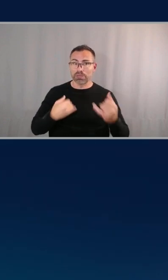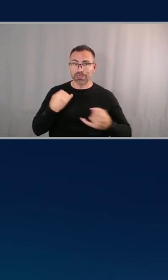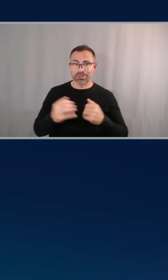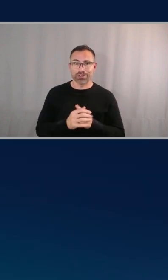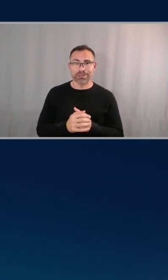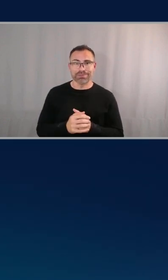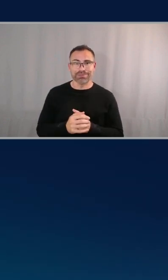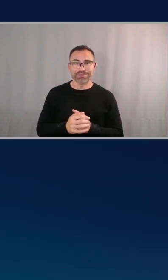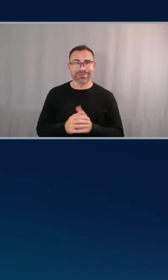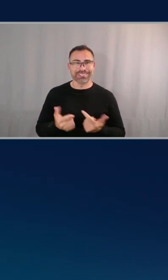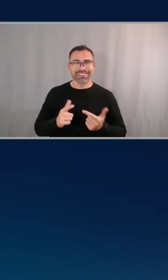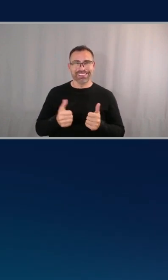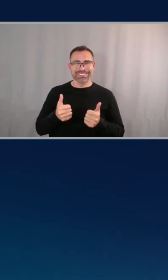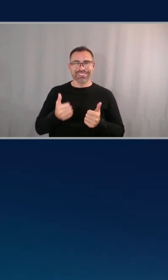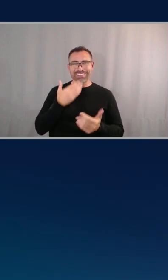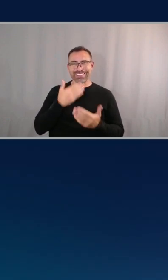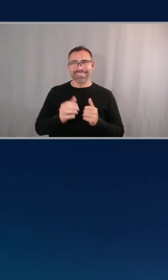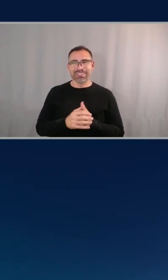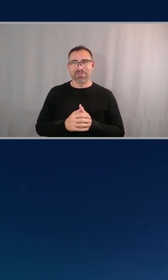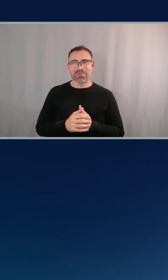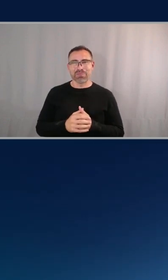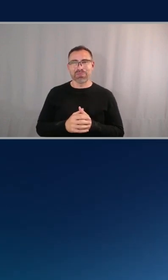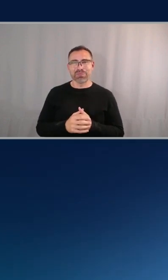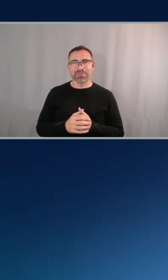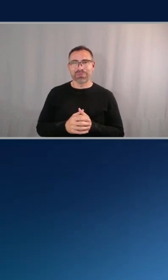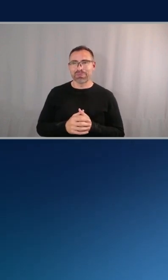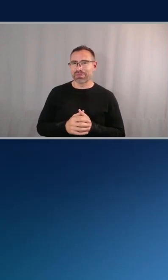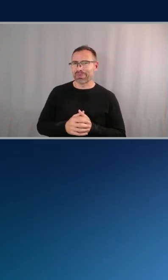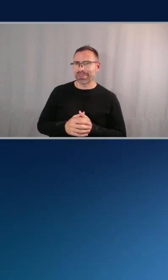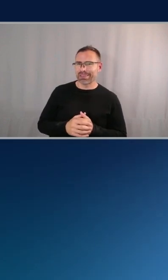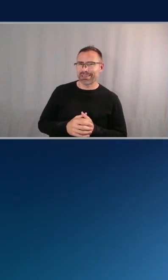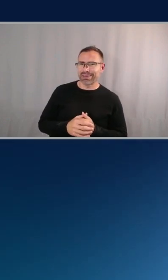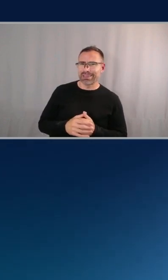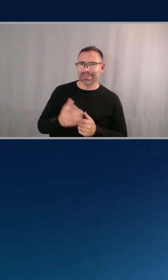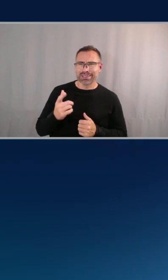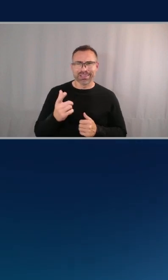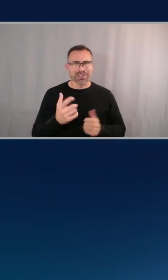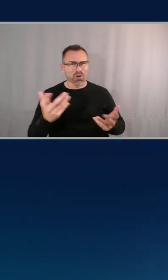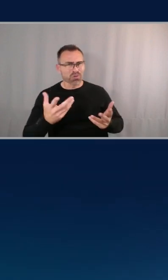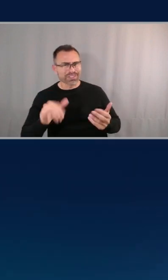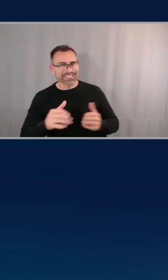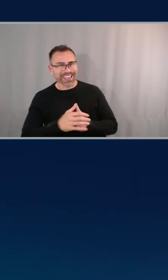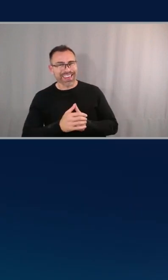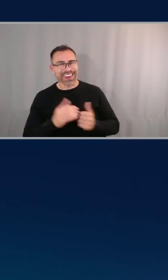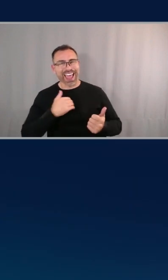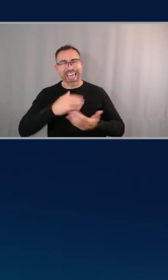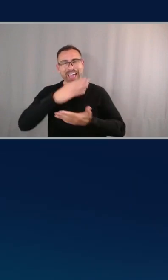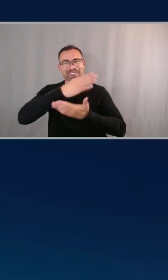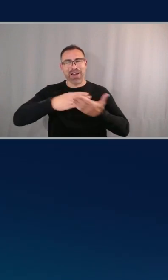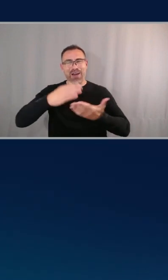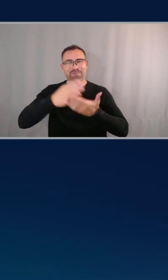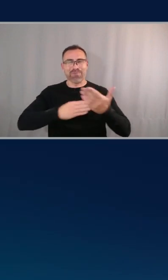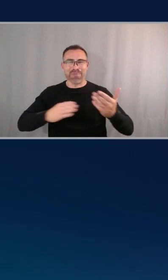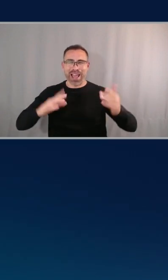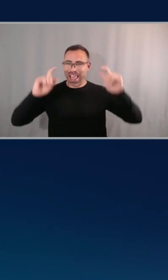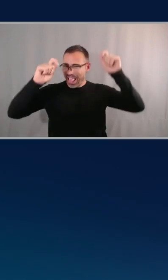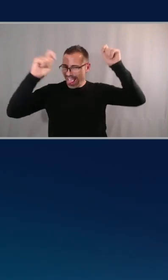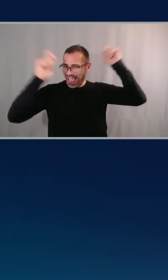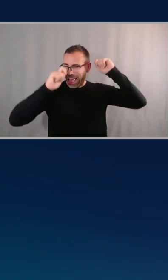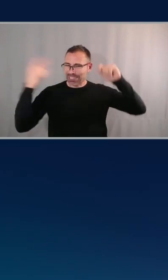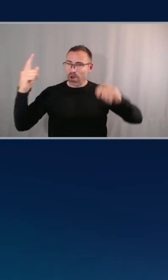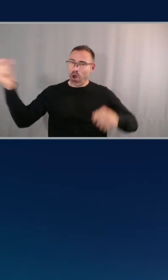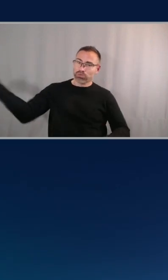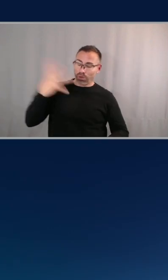good. Awesome. Oh, what's this? Looks like I have got a pie hat just thrown to me. It doesn't exactly fit, but we'll make it work.